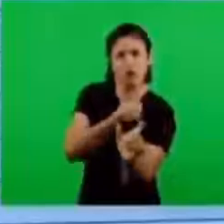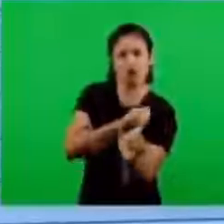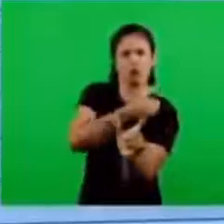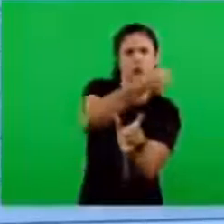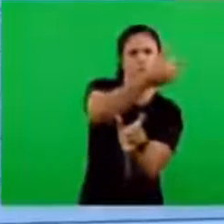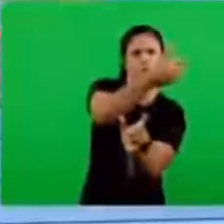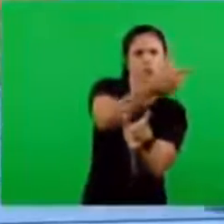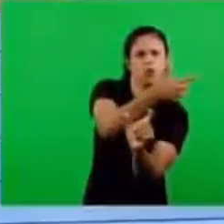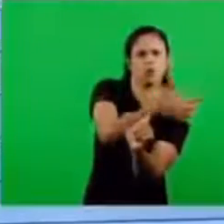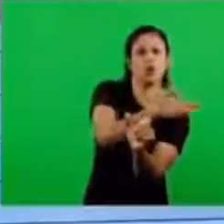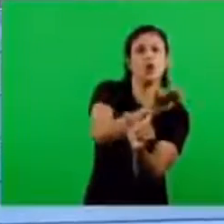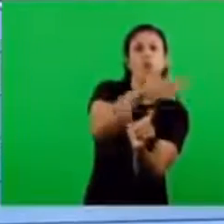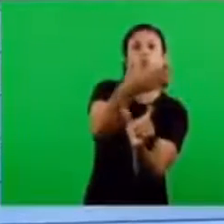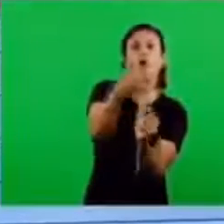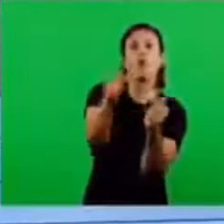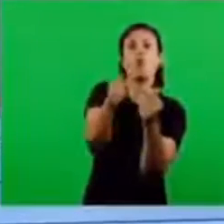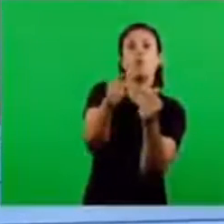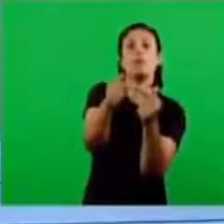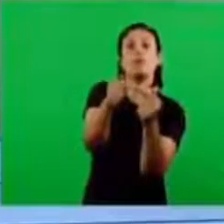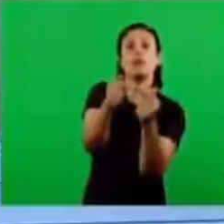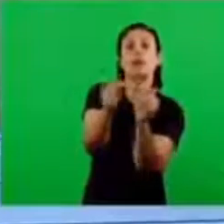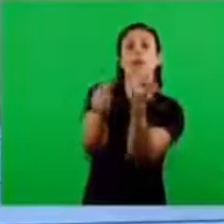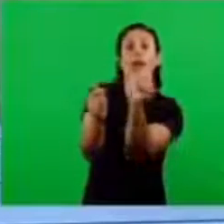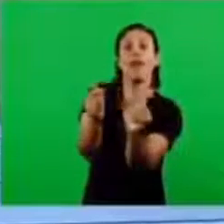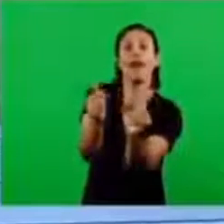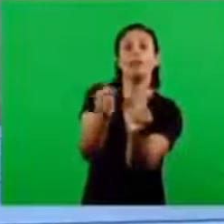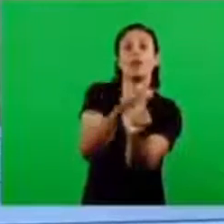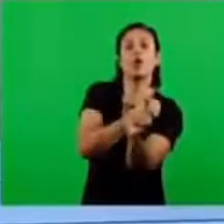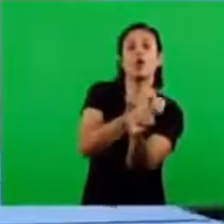rest, number four,